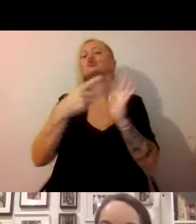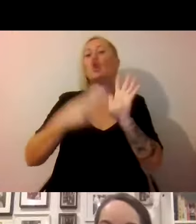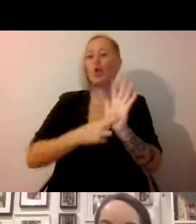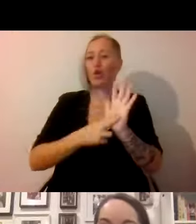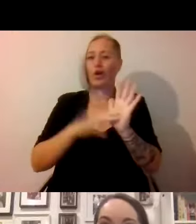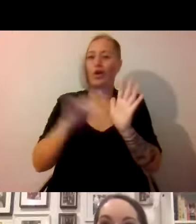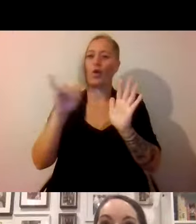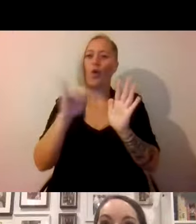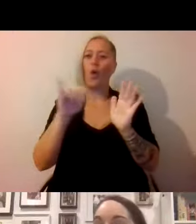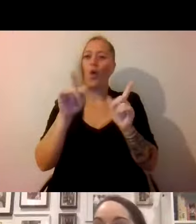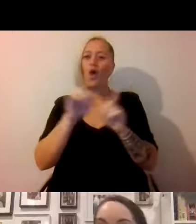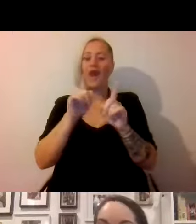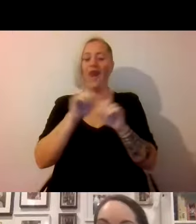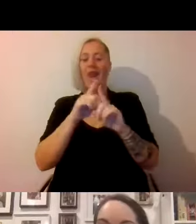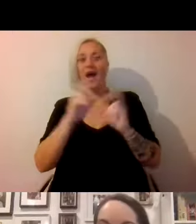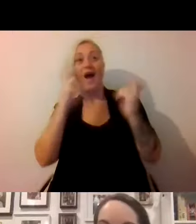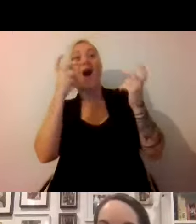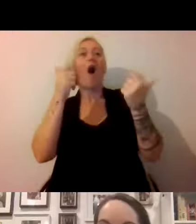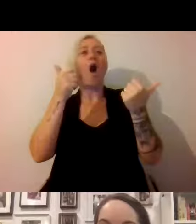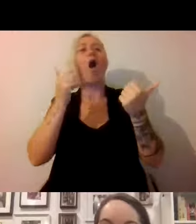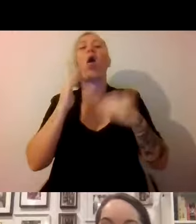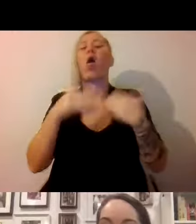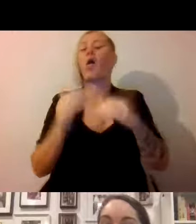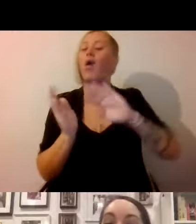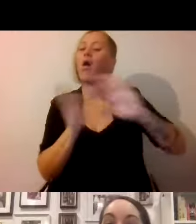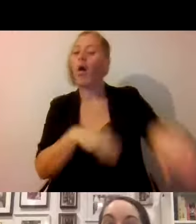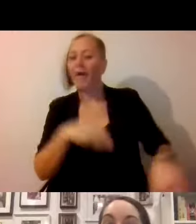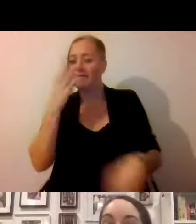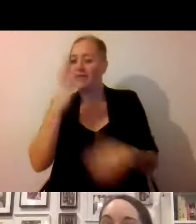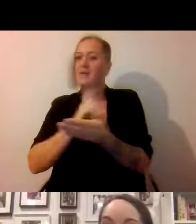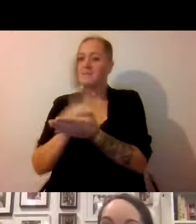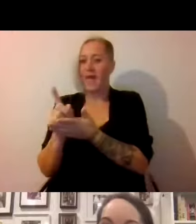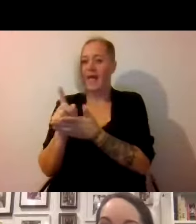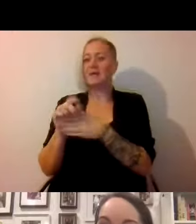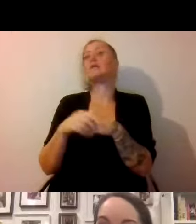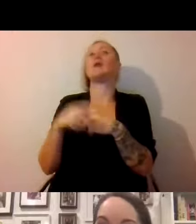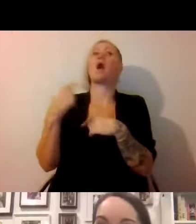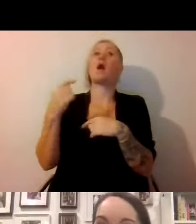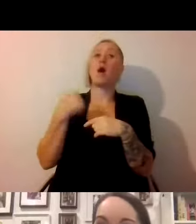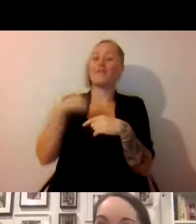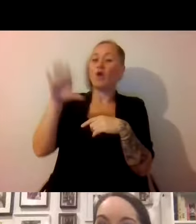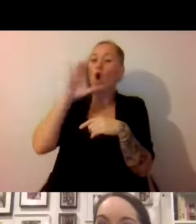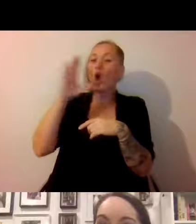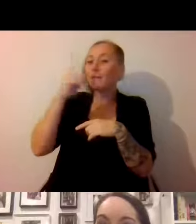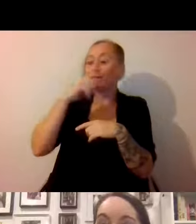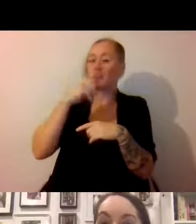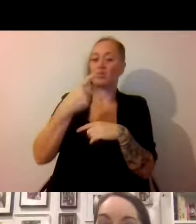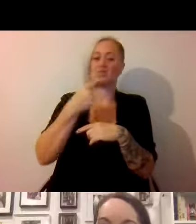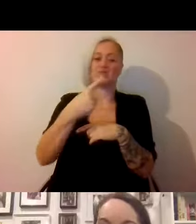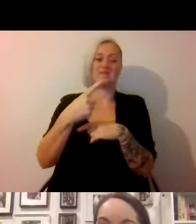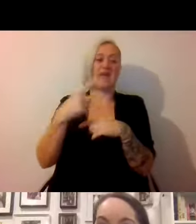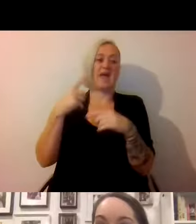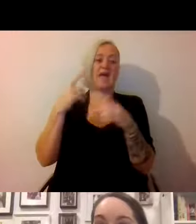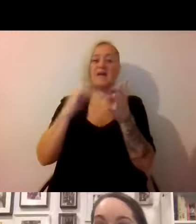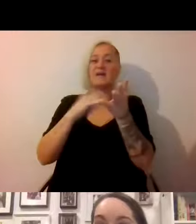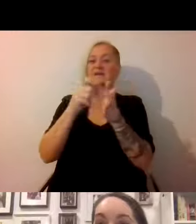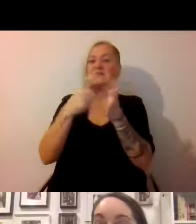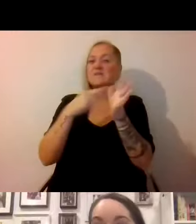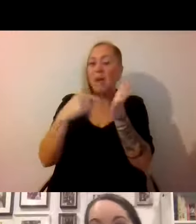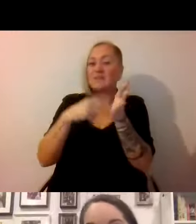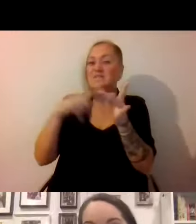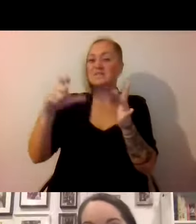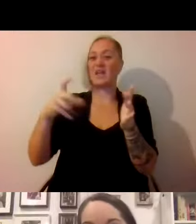childhood, things were very different. I heard people use the word spastic to describe my grandparents' movements. They